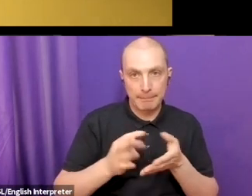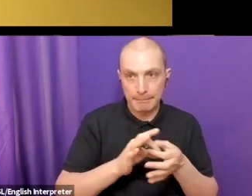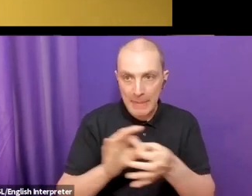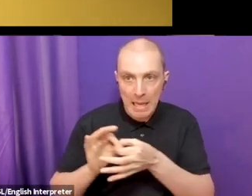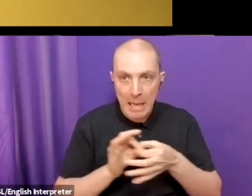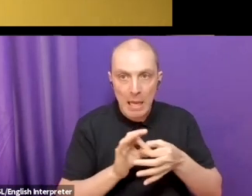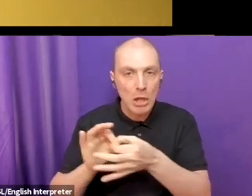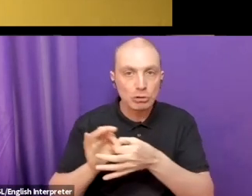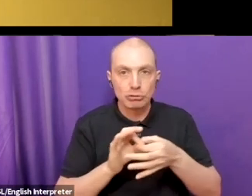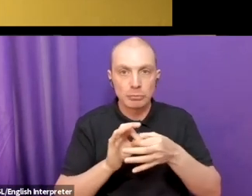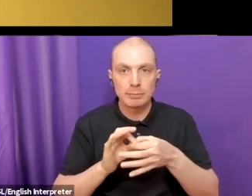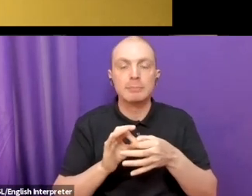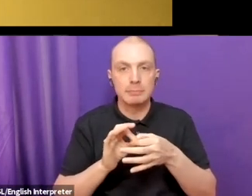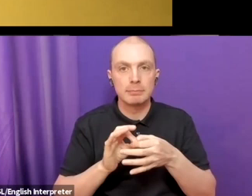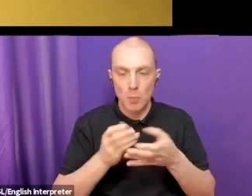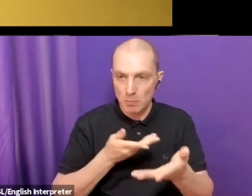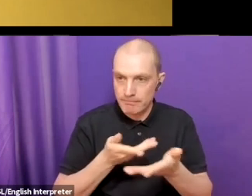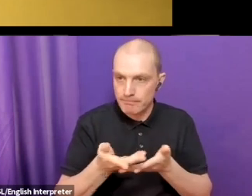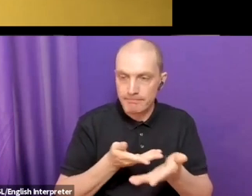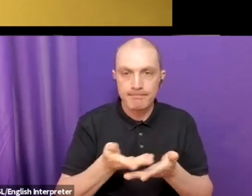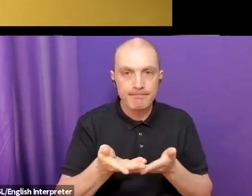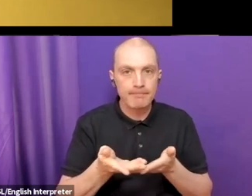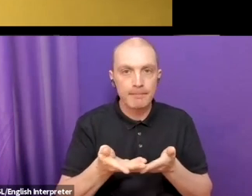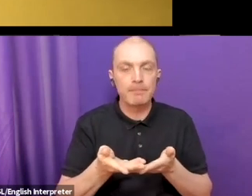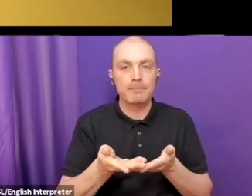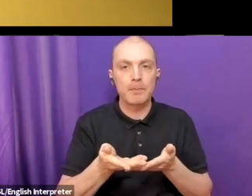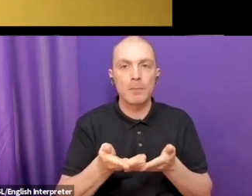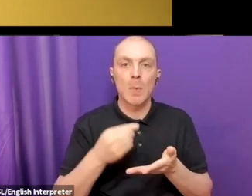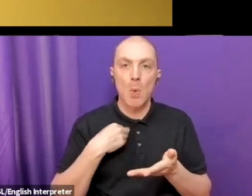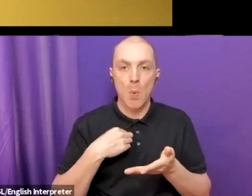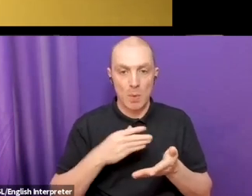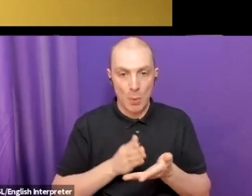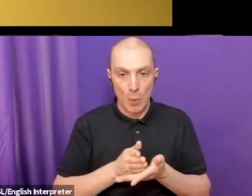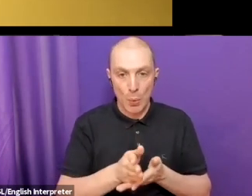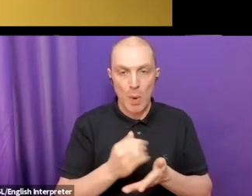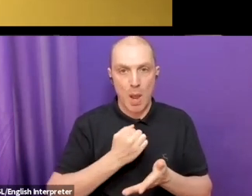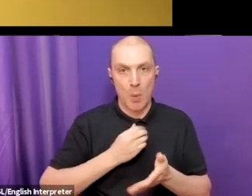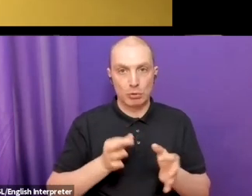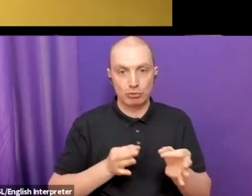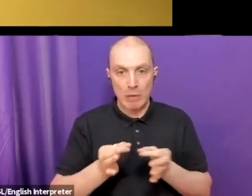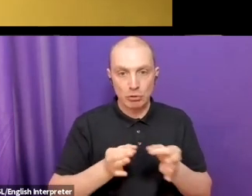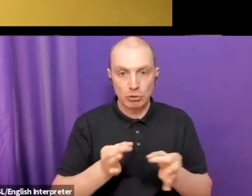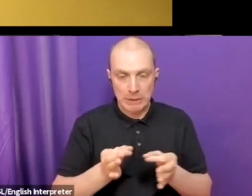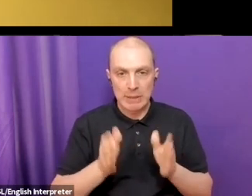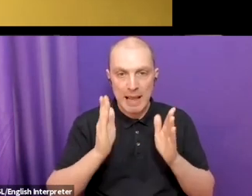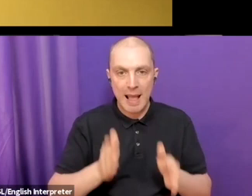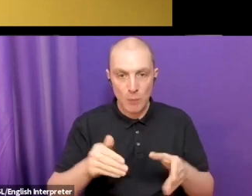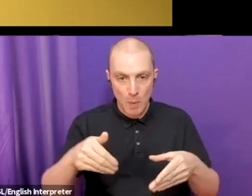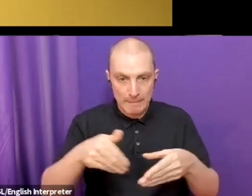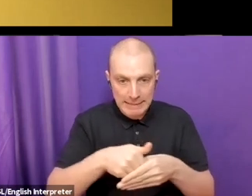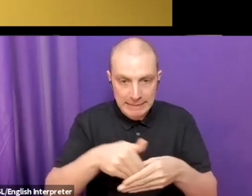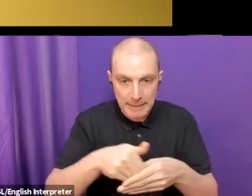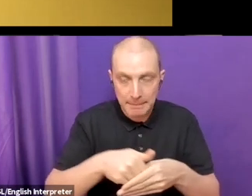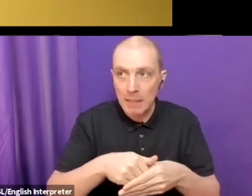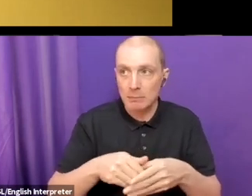find, So strategically, it is very important for us to participate in this process where government is